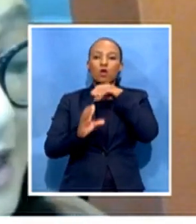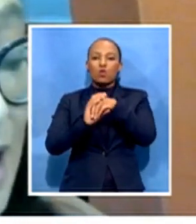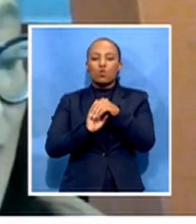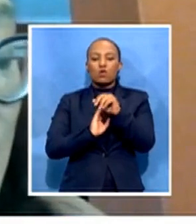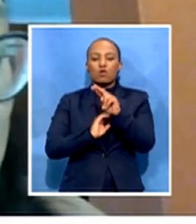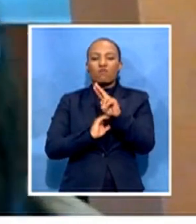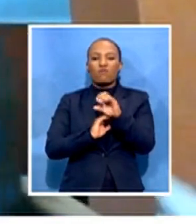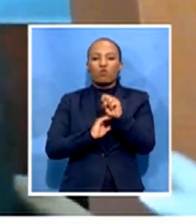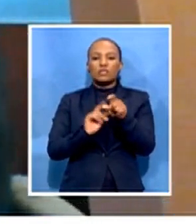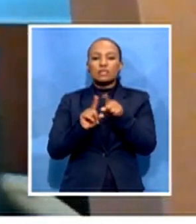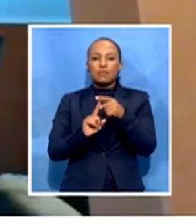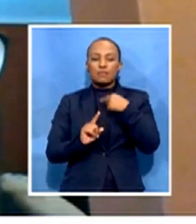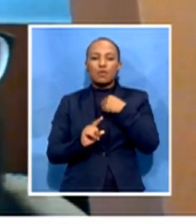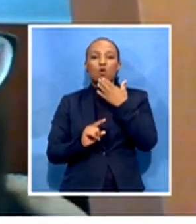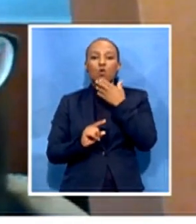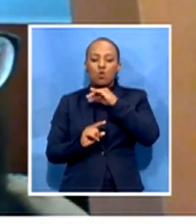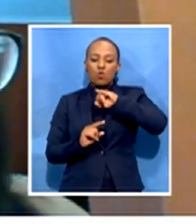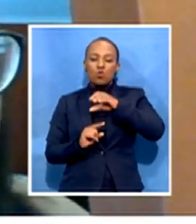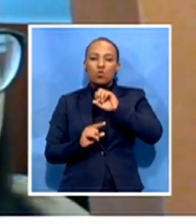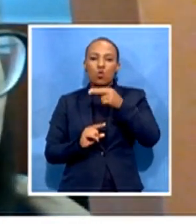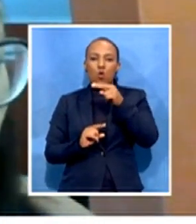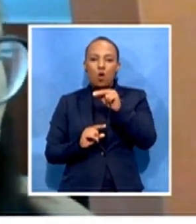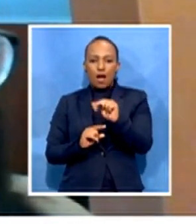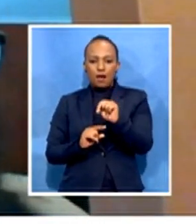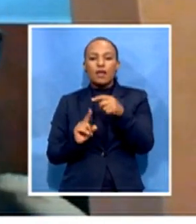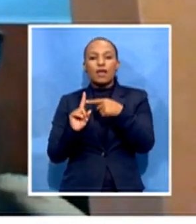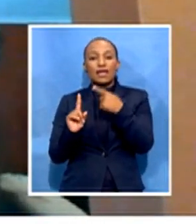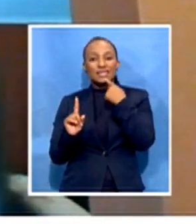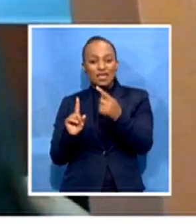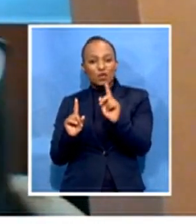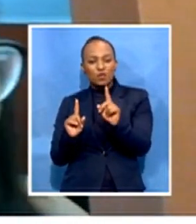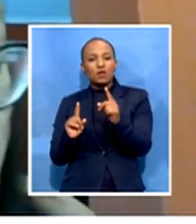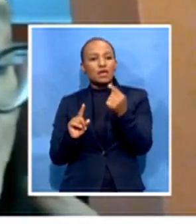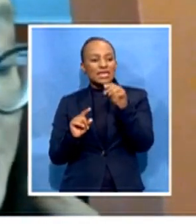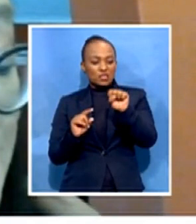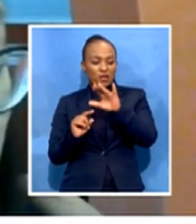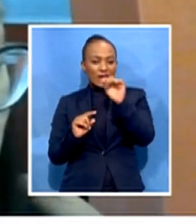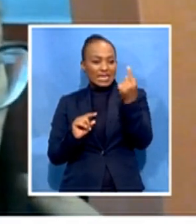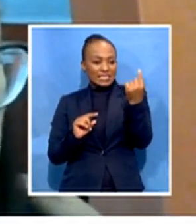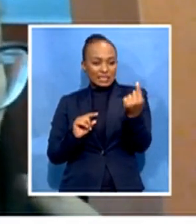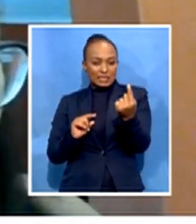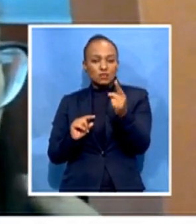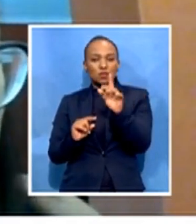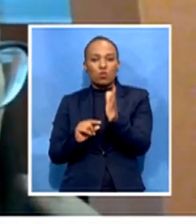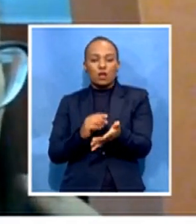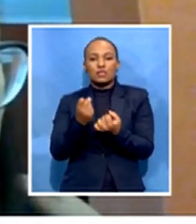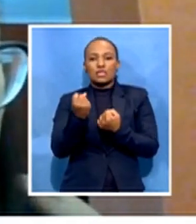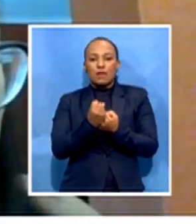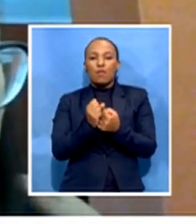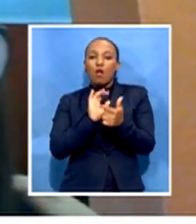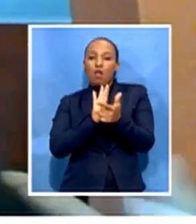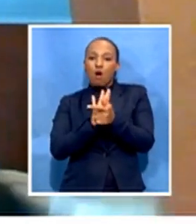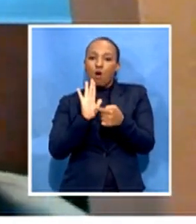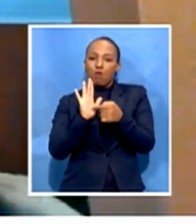he is saying that every single South African will support the call for credible law enforcement